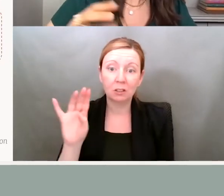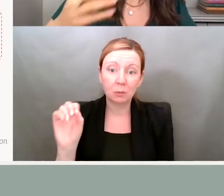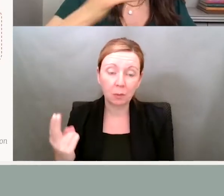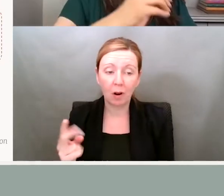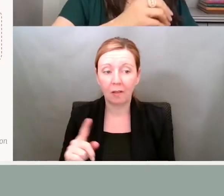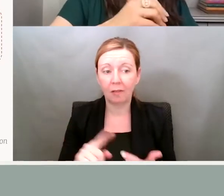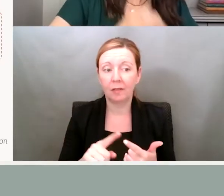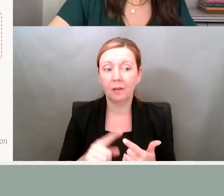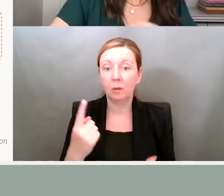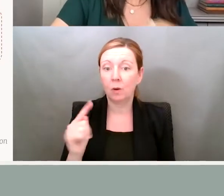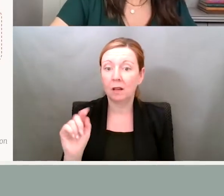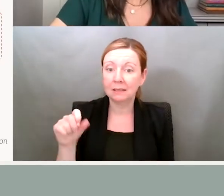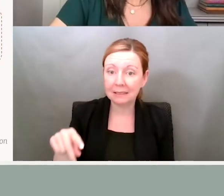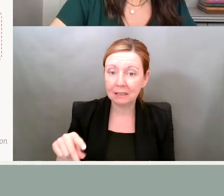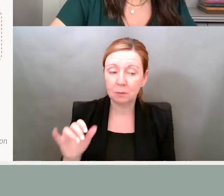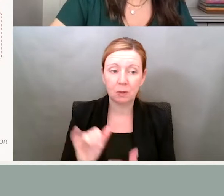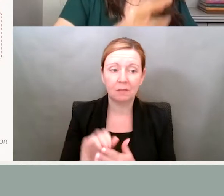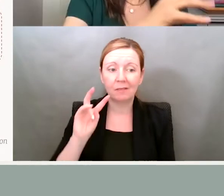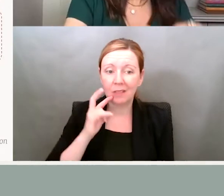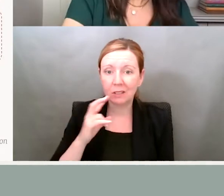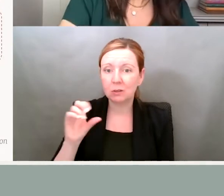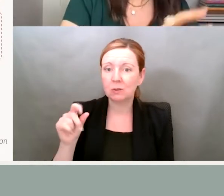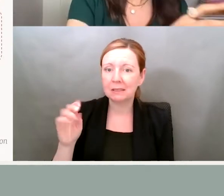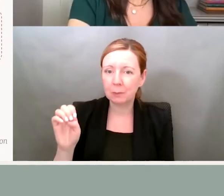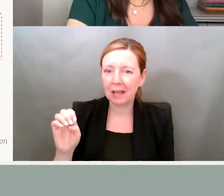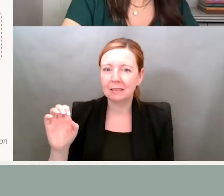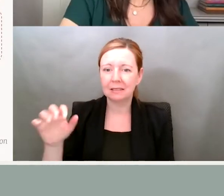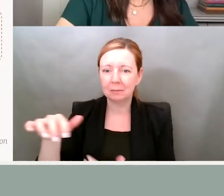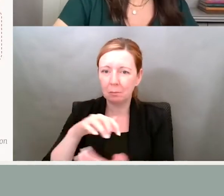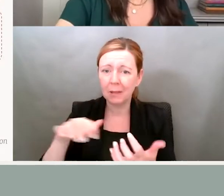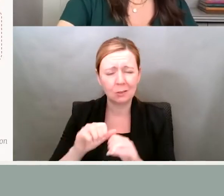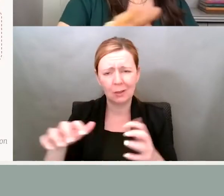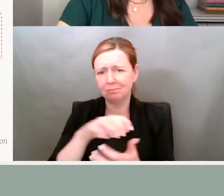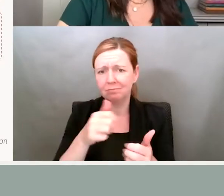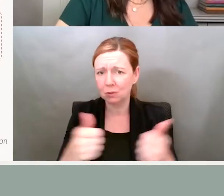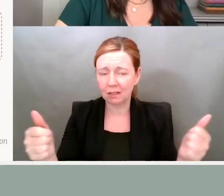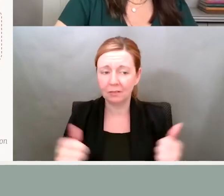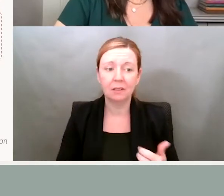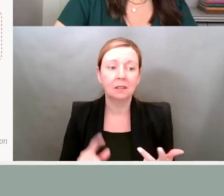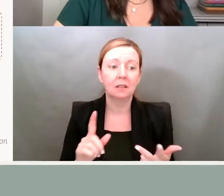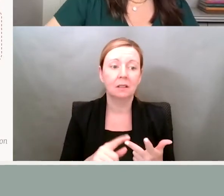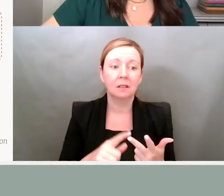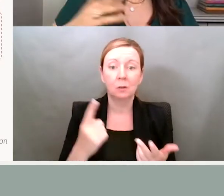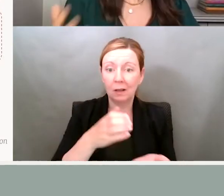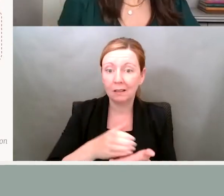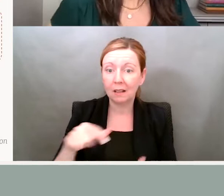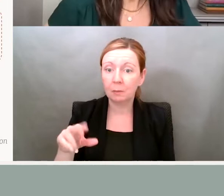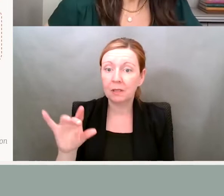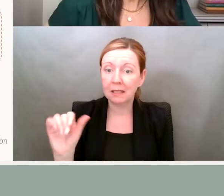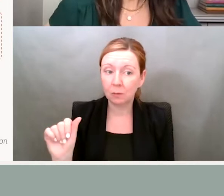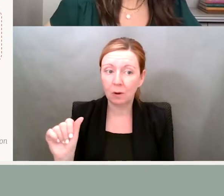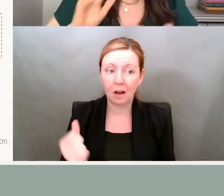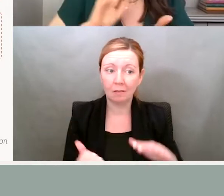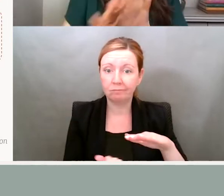teaspoon of that Vegitude Power spice blend. Again, you can also combine your own, 1 cup of quinoa, and you're going to simmer it